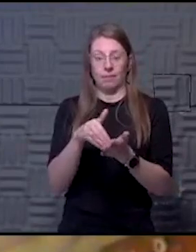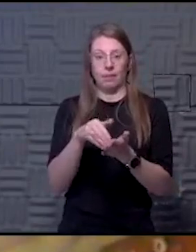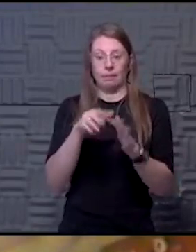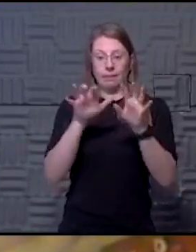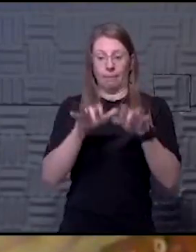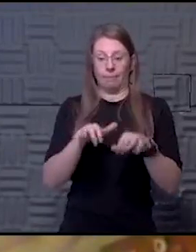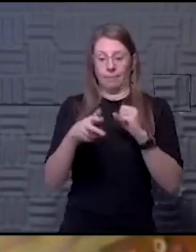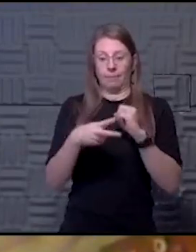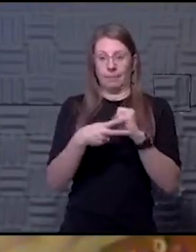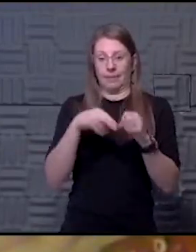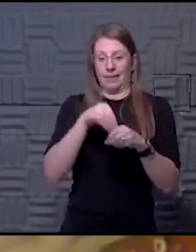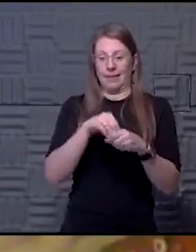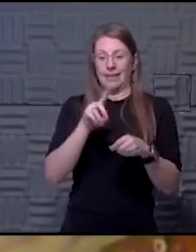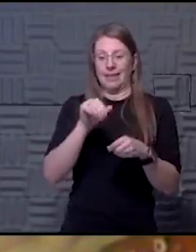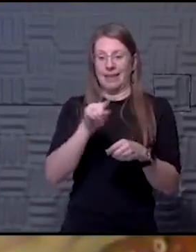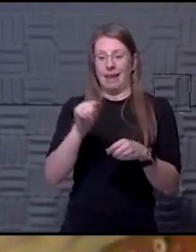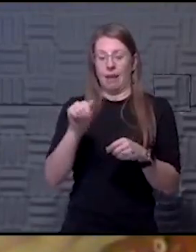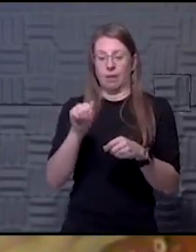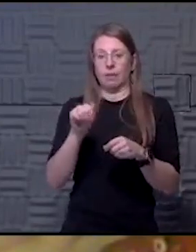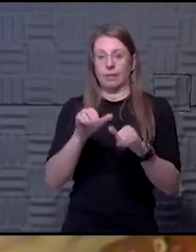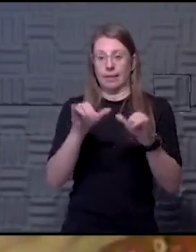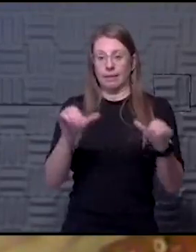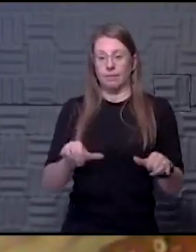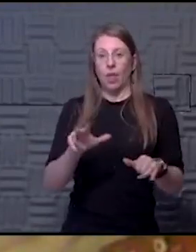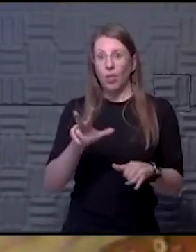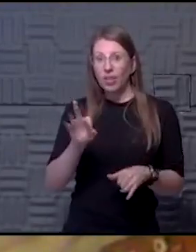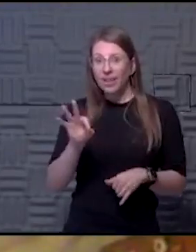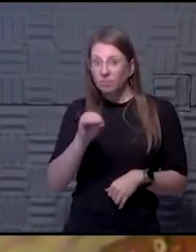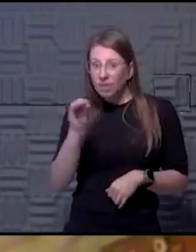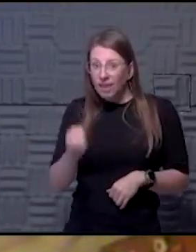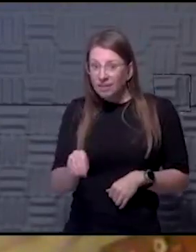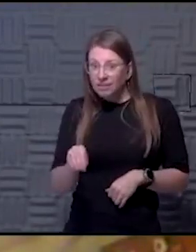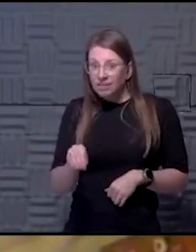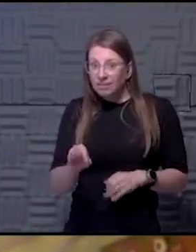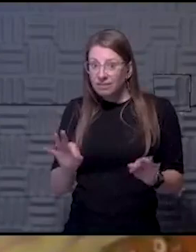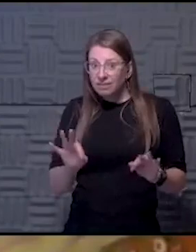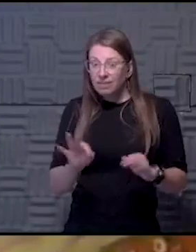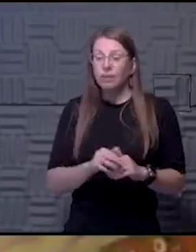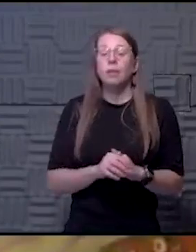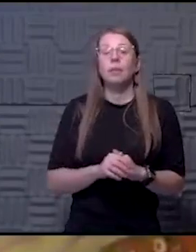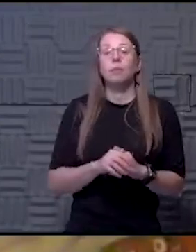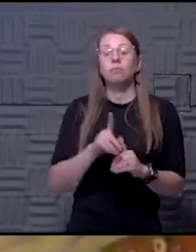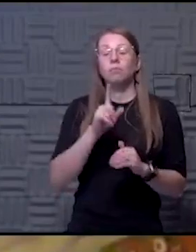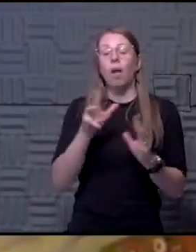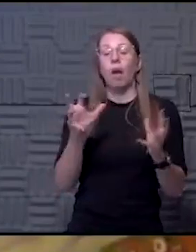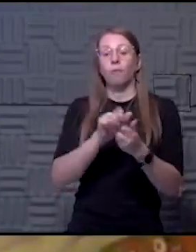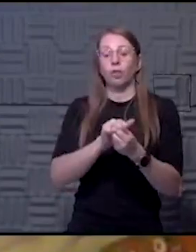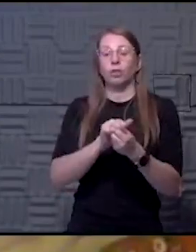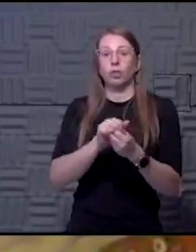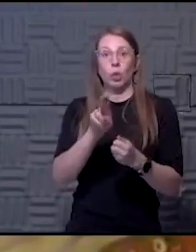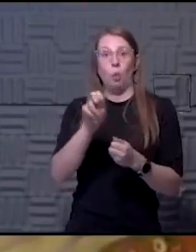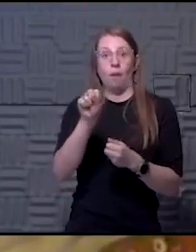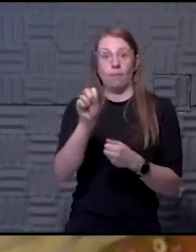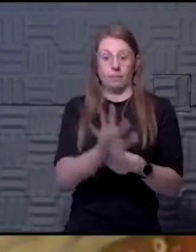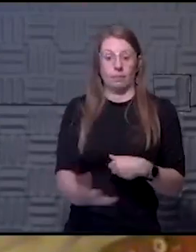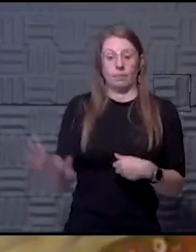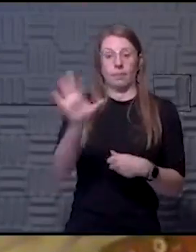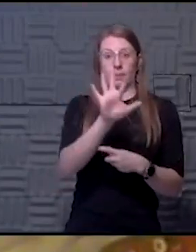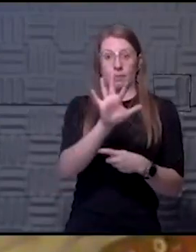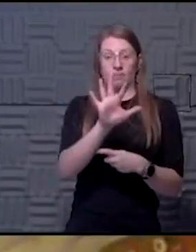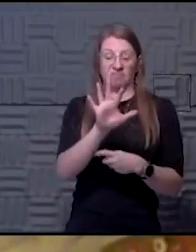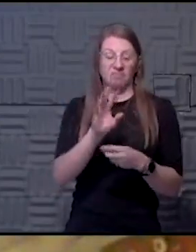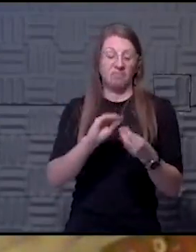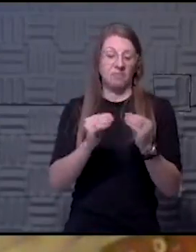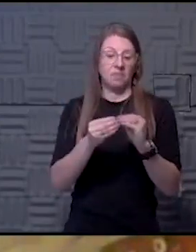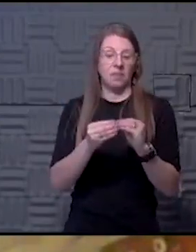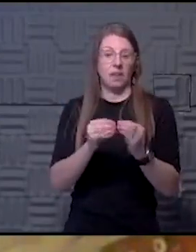system as having been administered. So that's just 39%. On average in the United States, in terms of the number